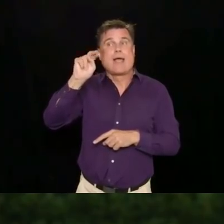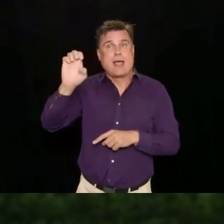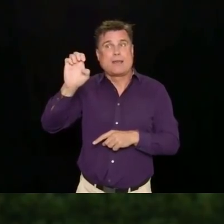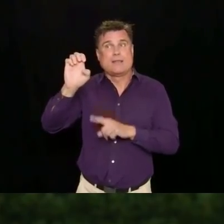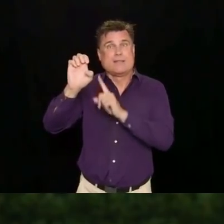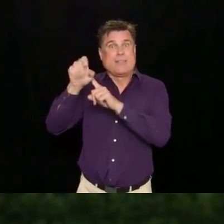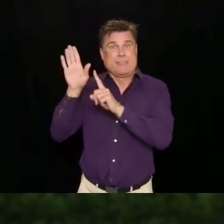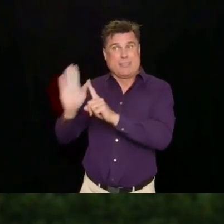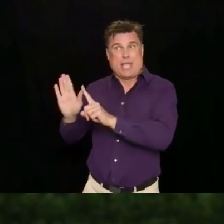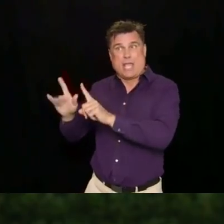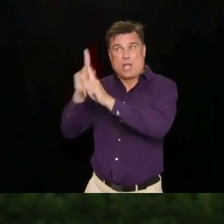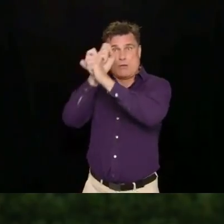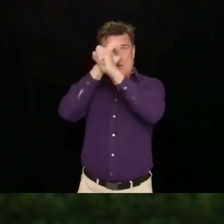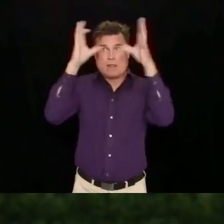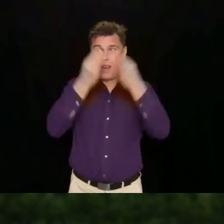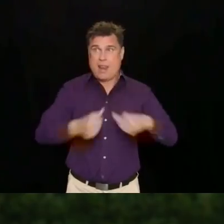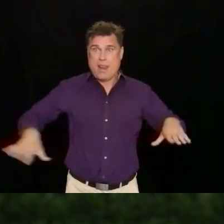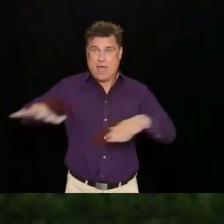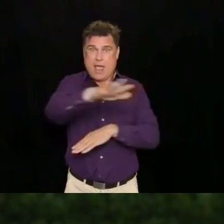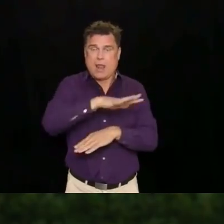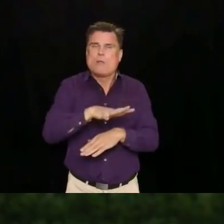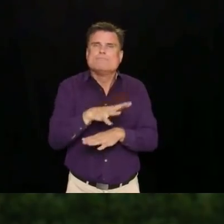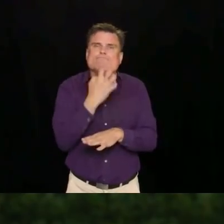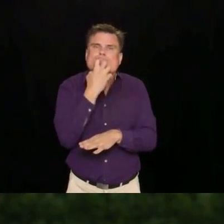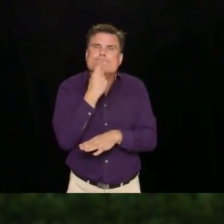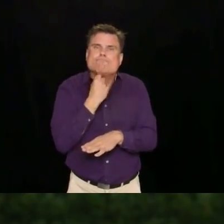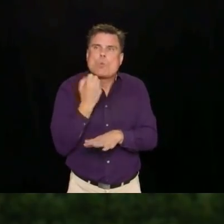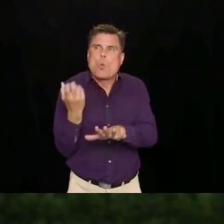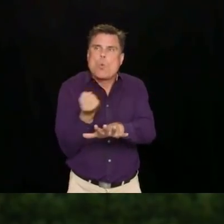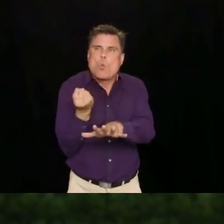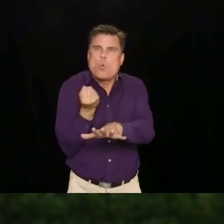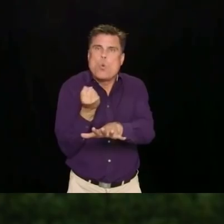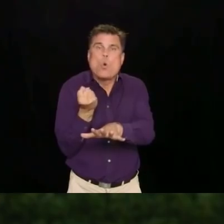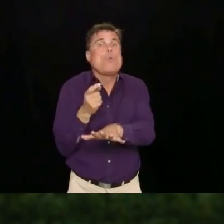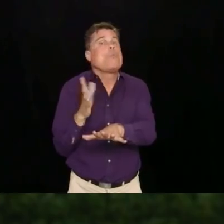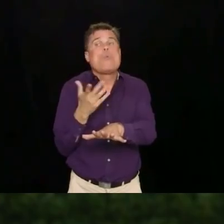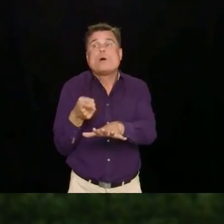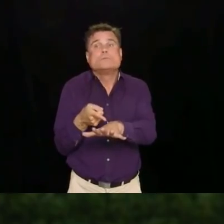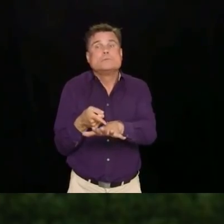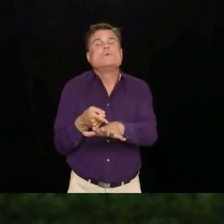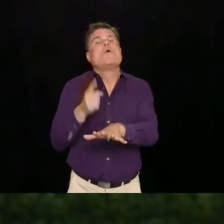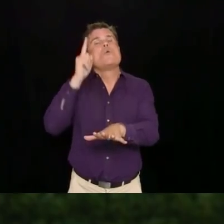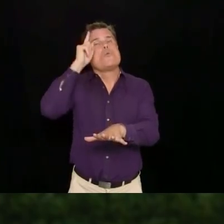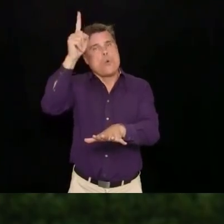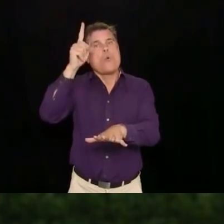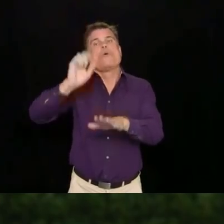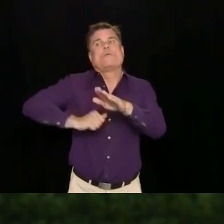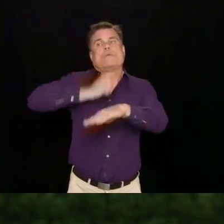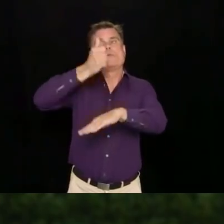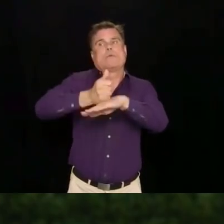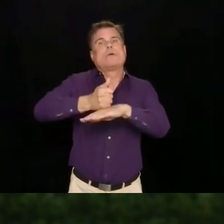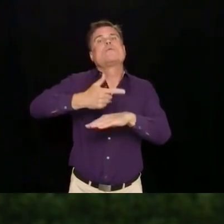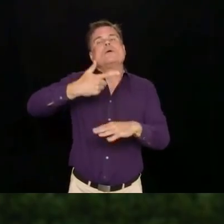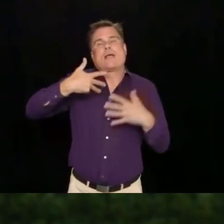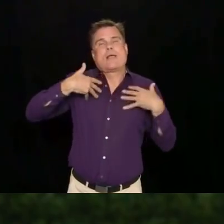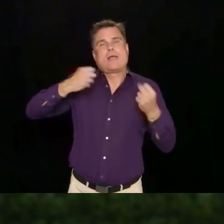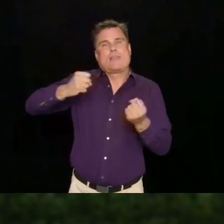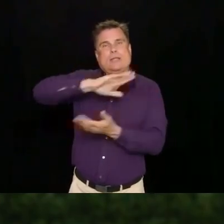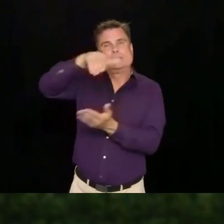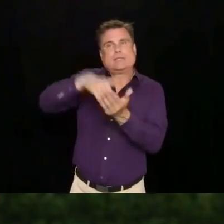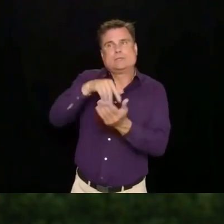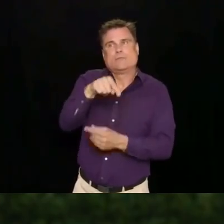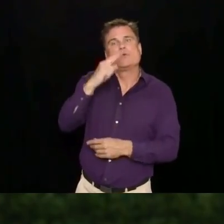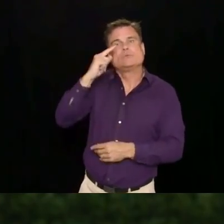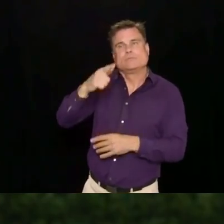sure that that land stayed with the purpose for healthcare services for our community. Their long